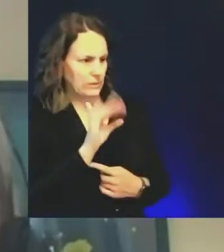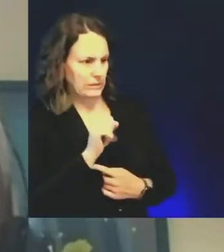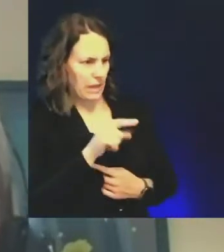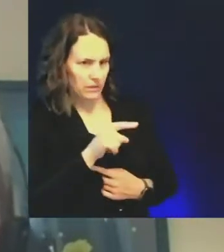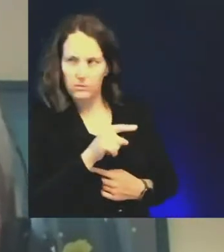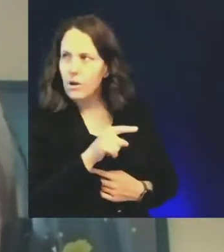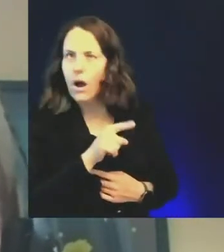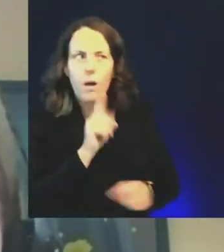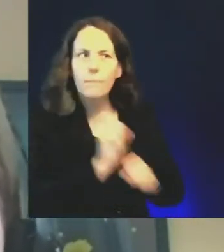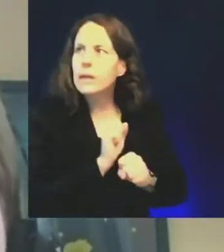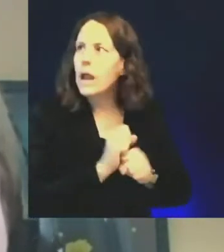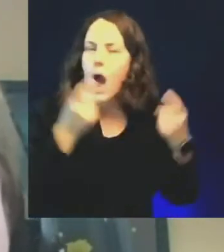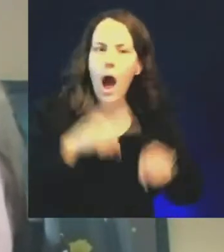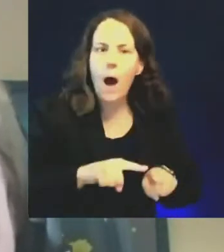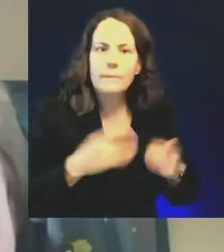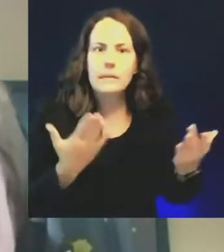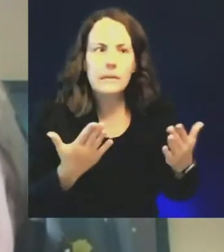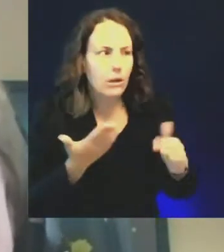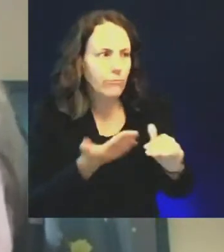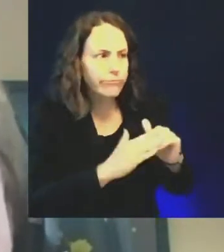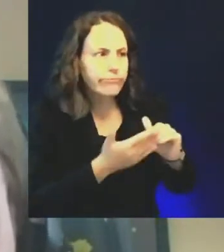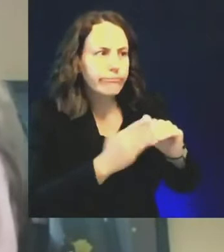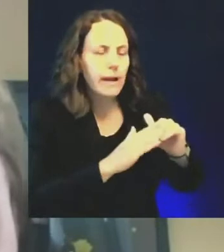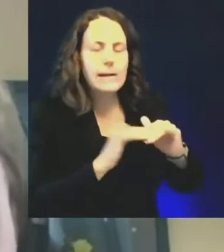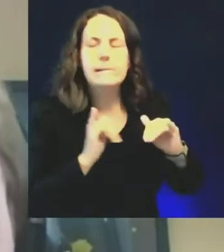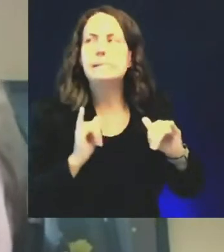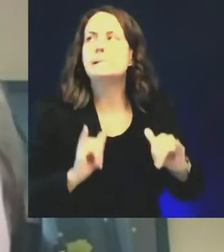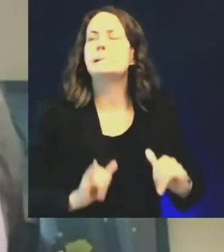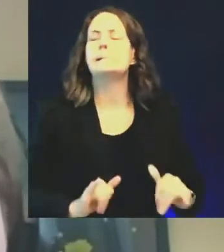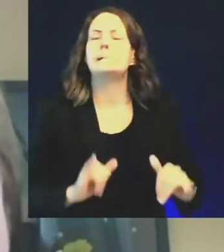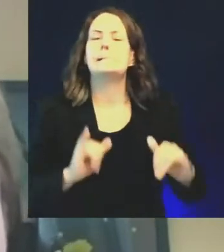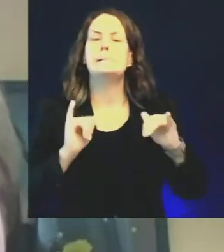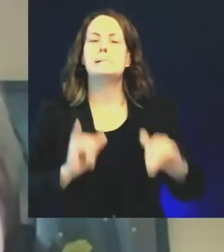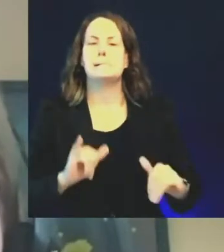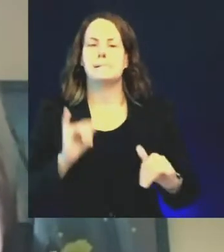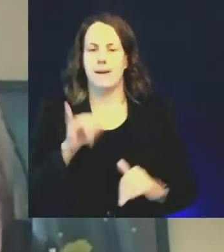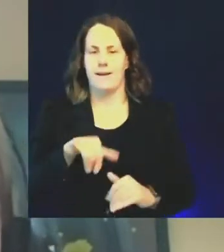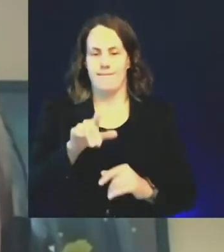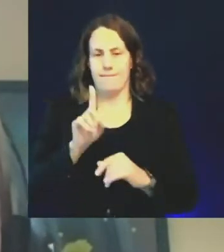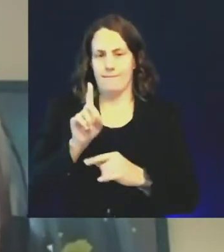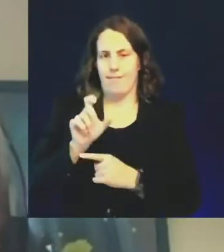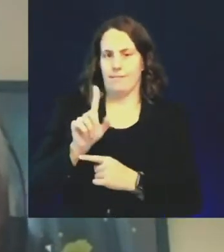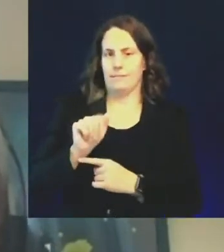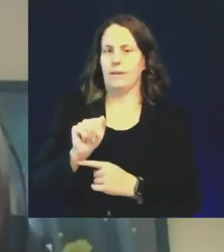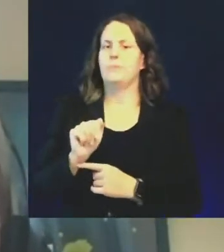in counties or neighborhoods with low vaccination rates is